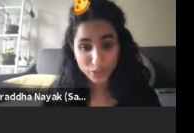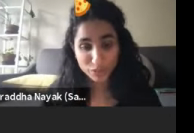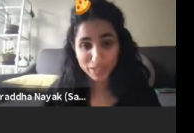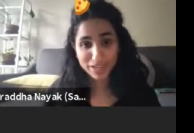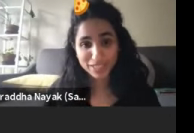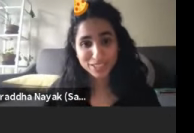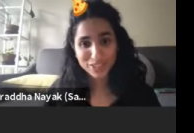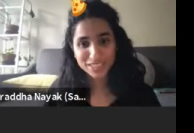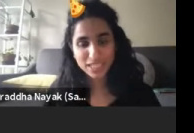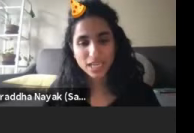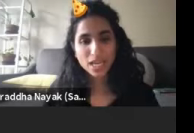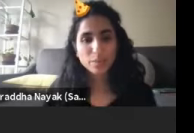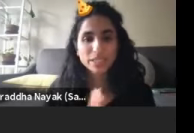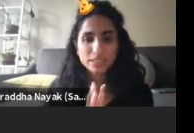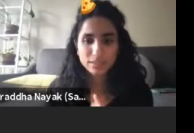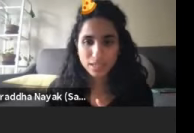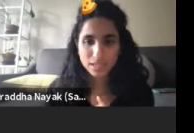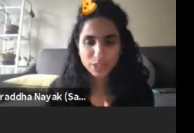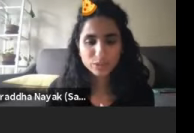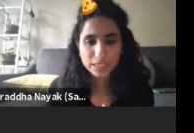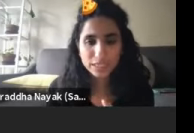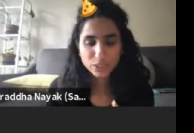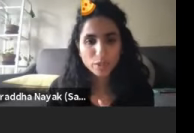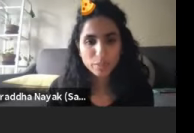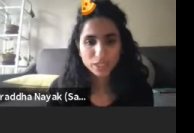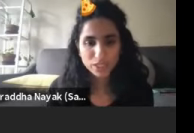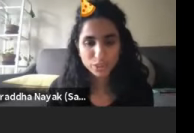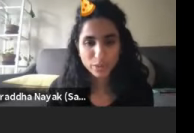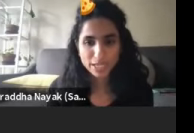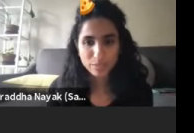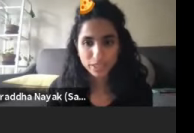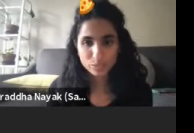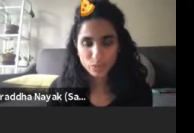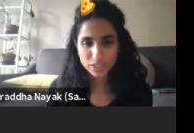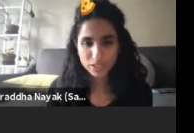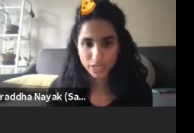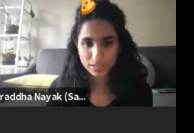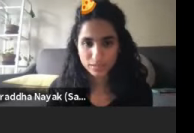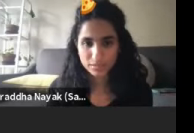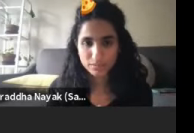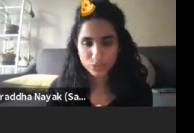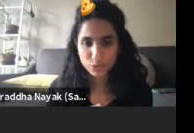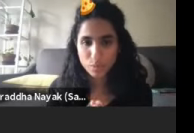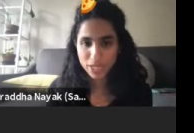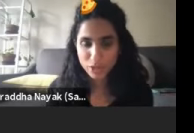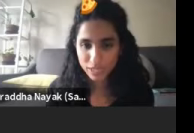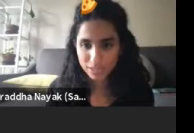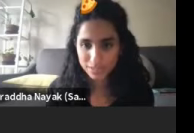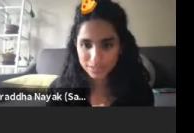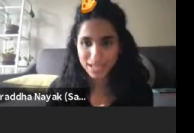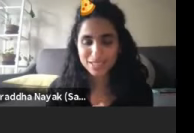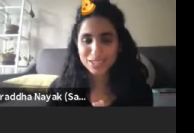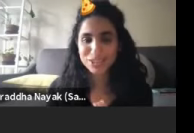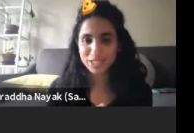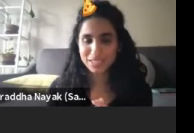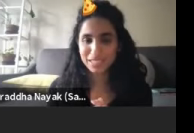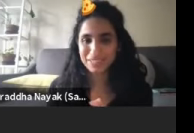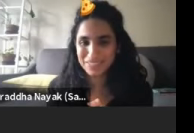I thought you might find interesting. But I know, Dee, you're not much into animated movies, right? So you may not find this